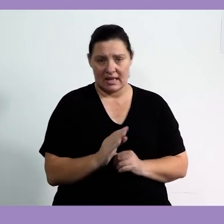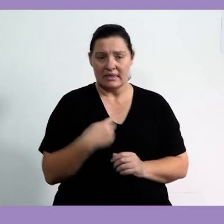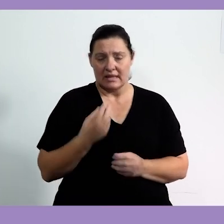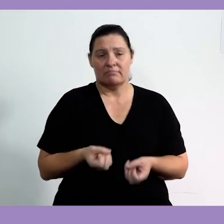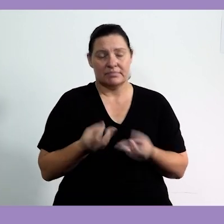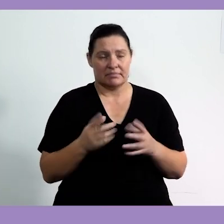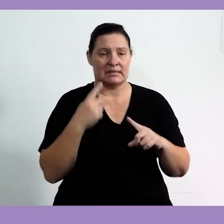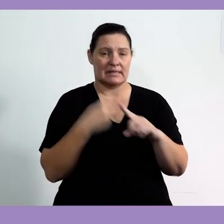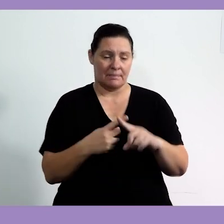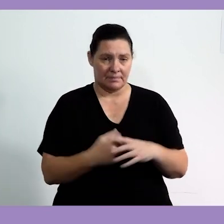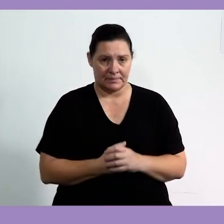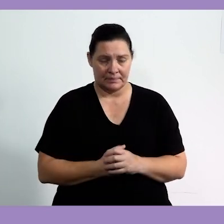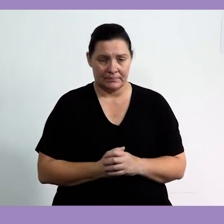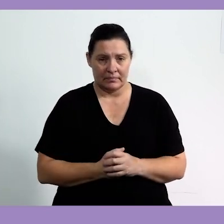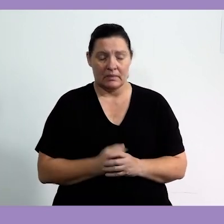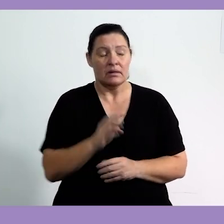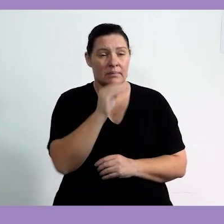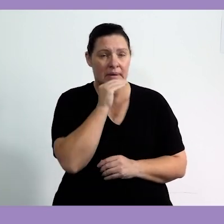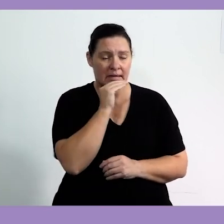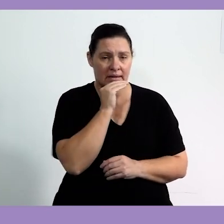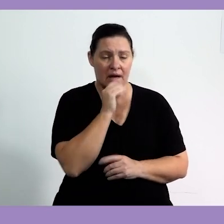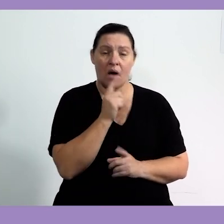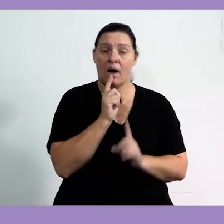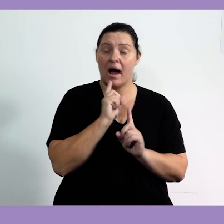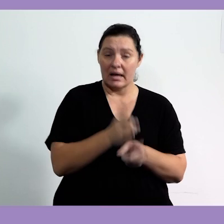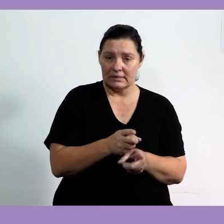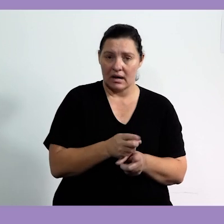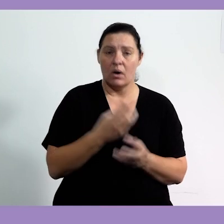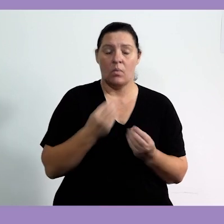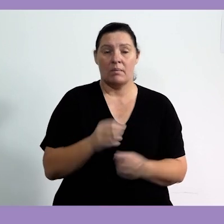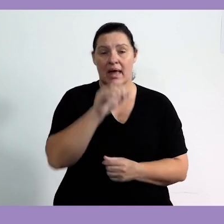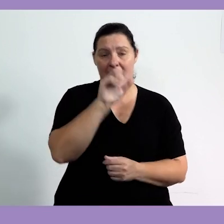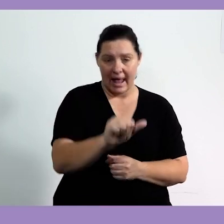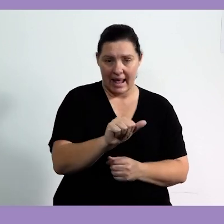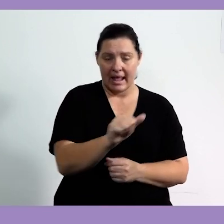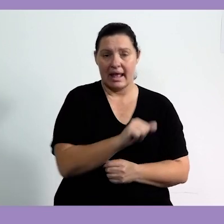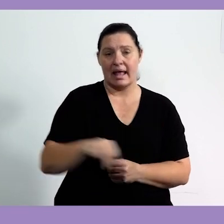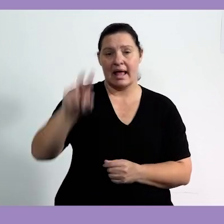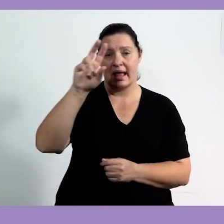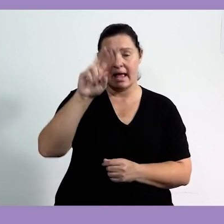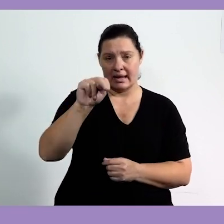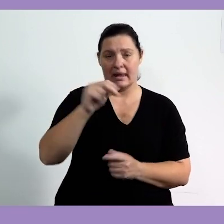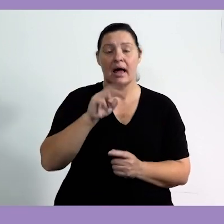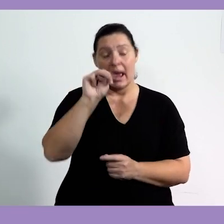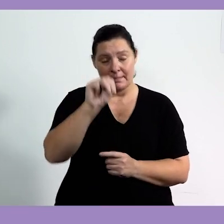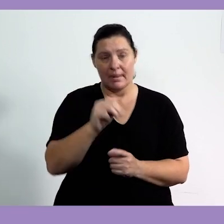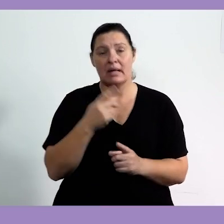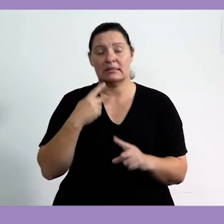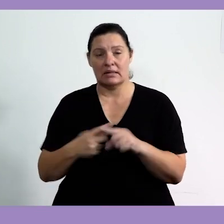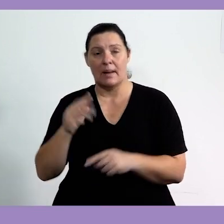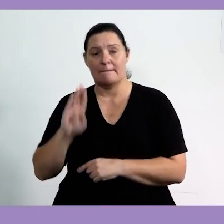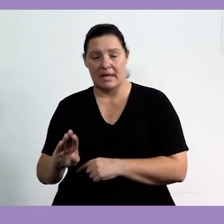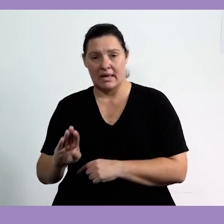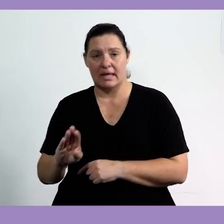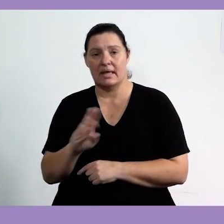factors that are being multiplied. That means that our answer is going to be a to the exponent n multiplied